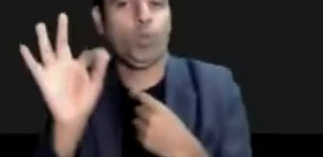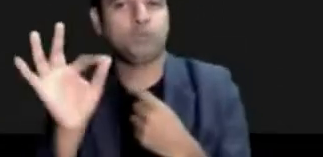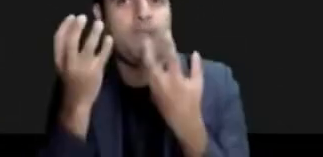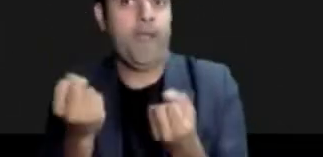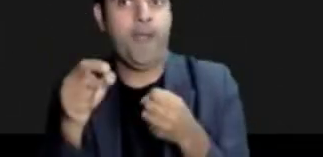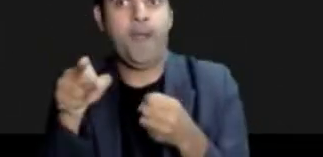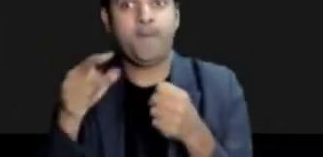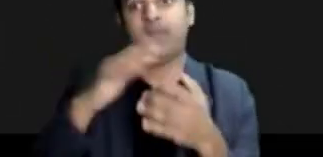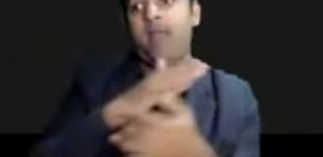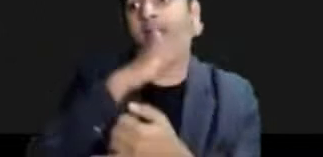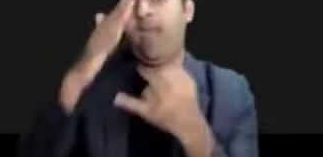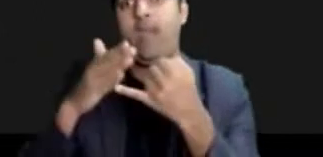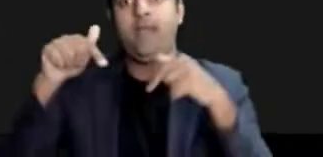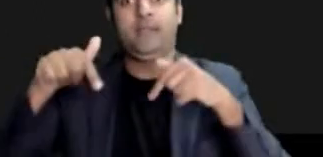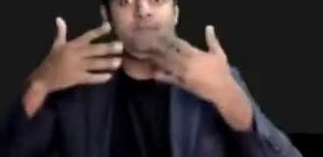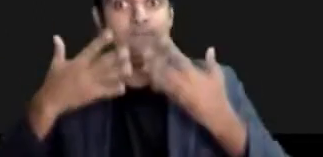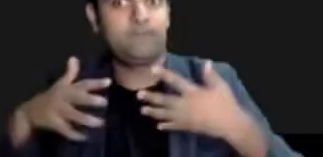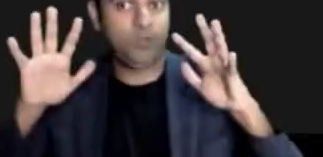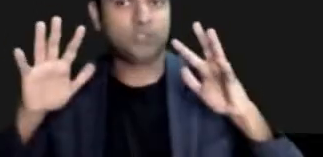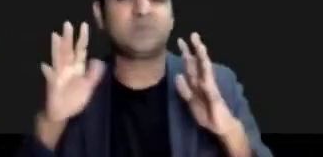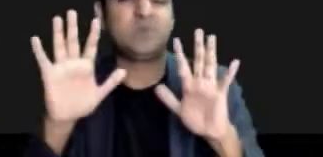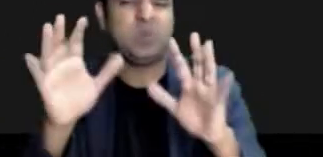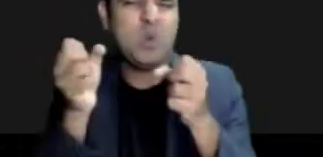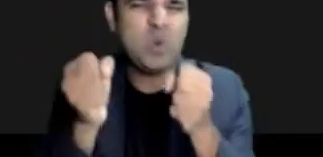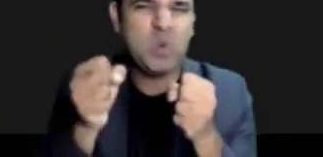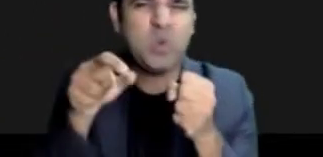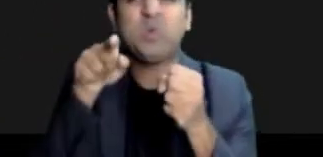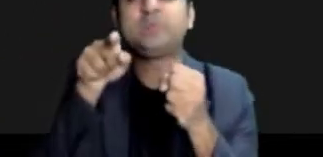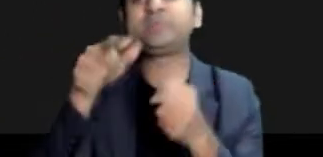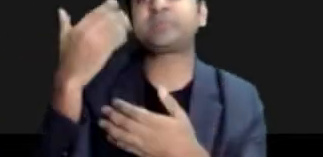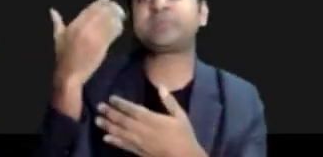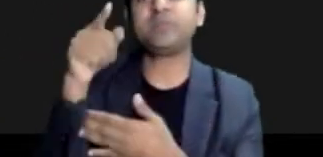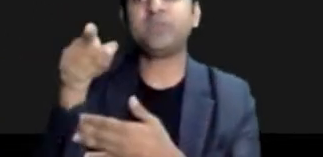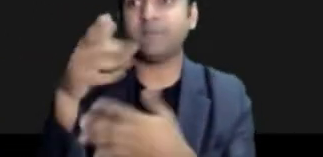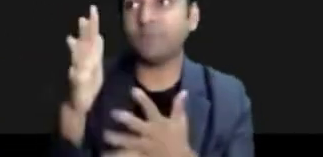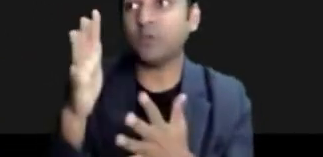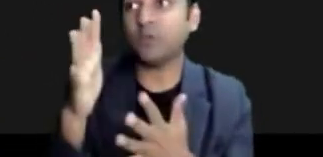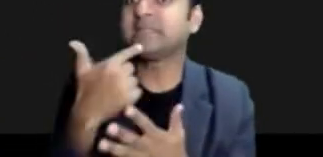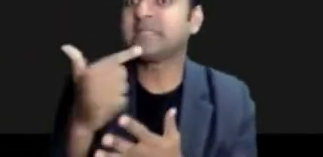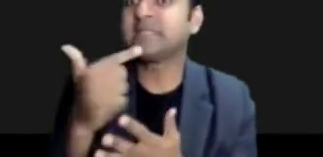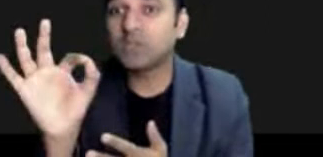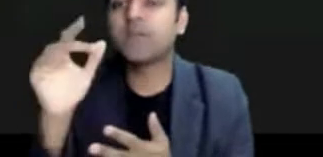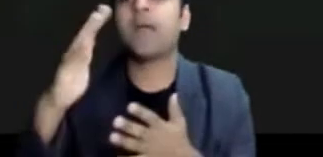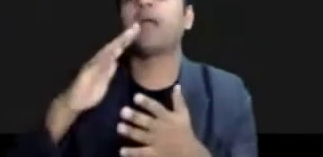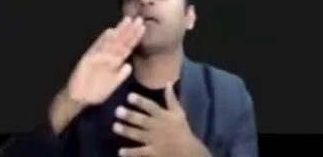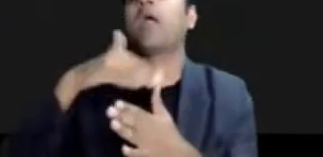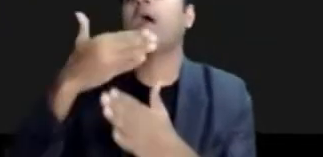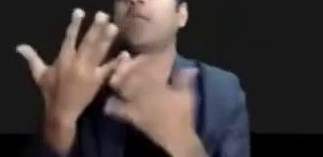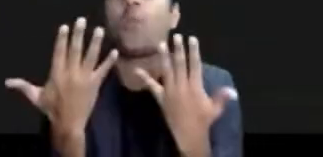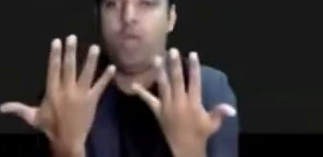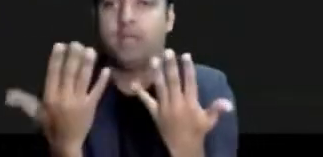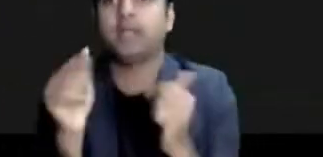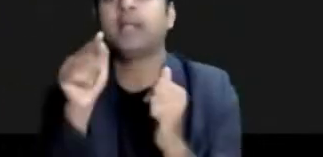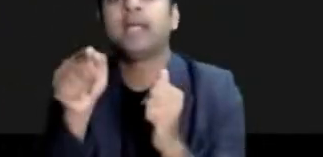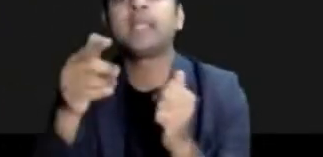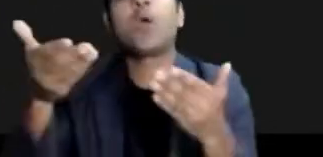much, Narmeen. Good morning from New York to colleagues all over the world, especially colleagues in Africa.